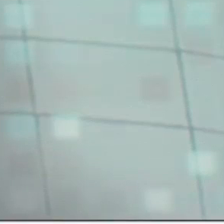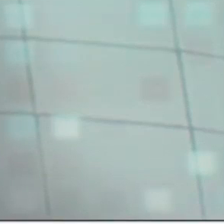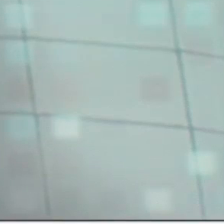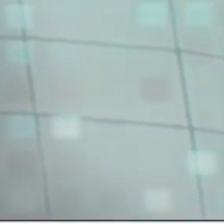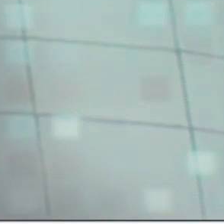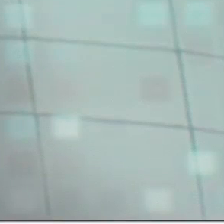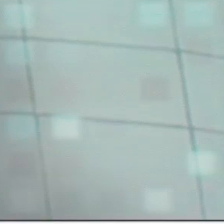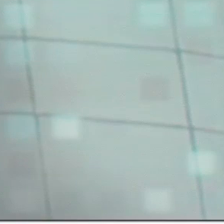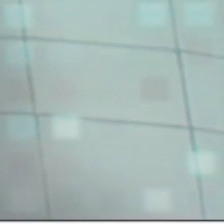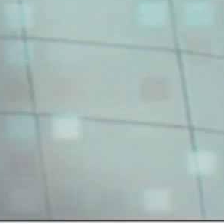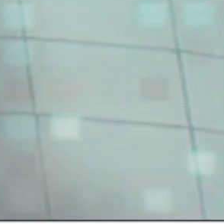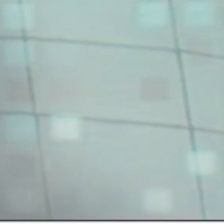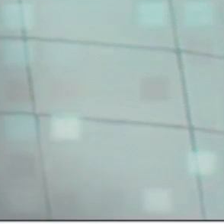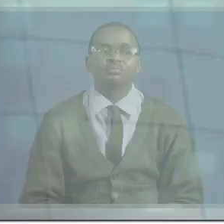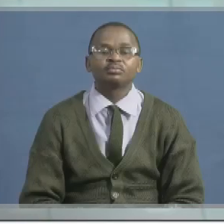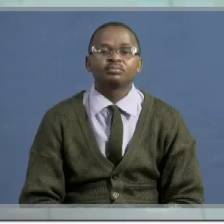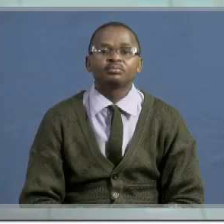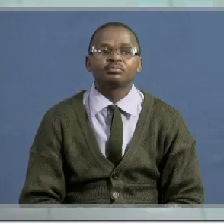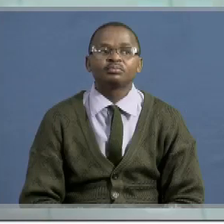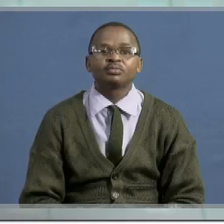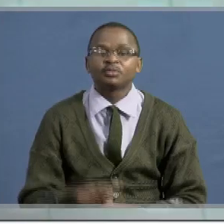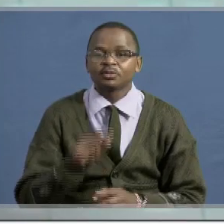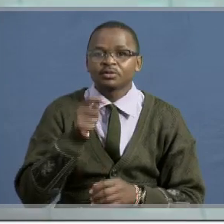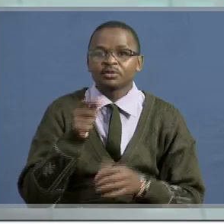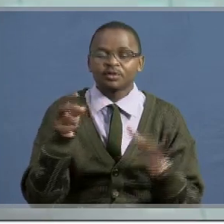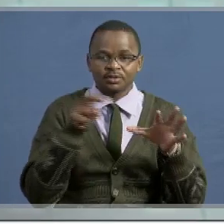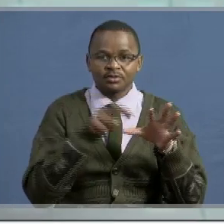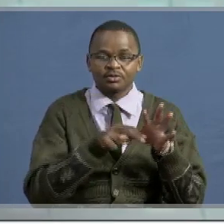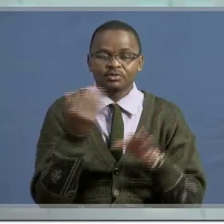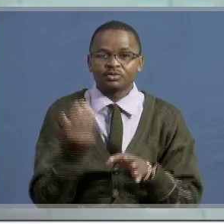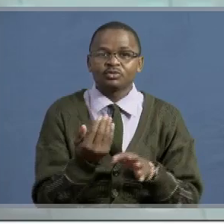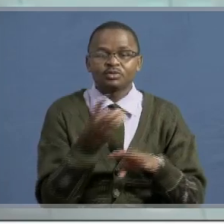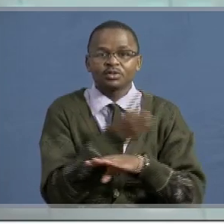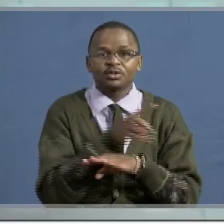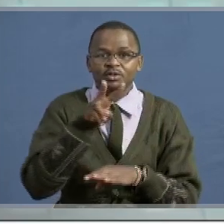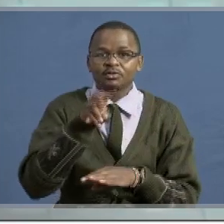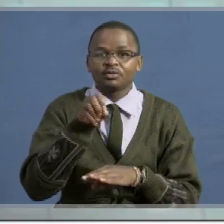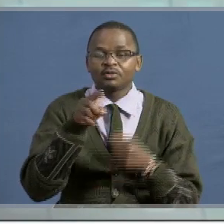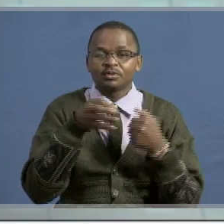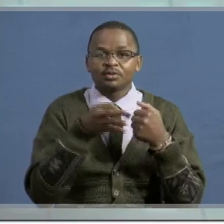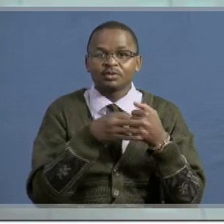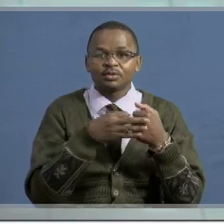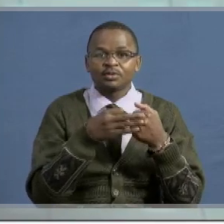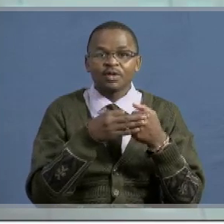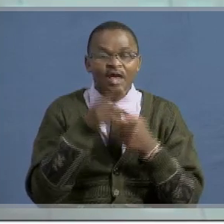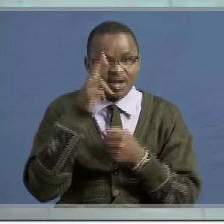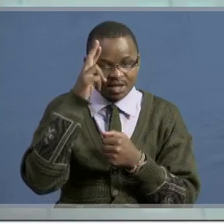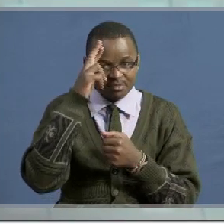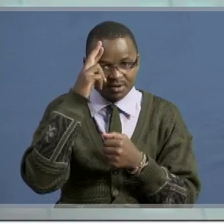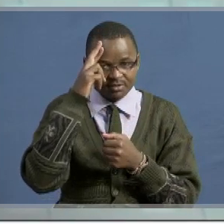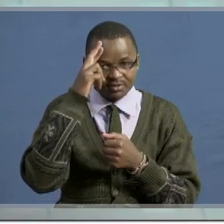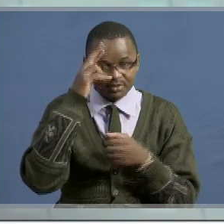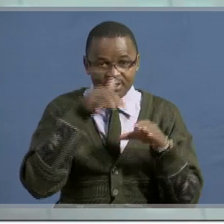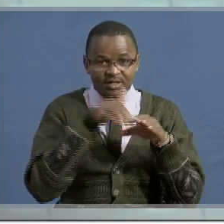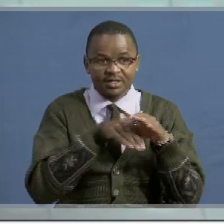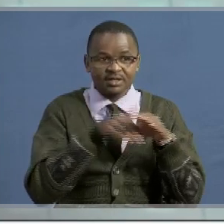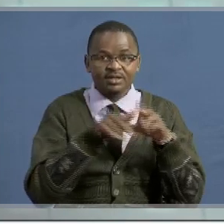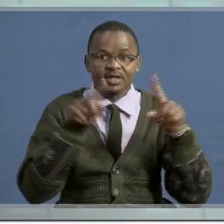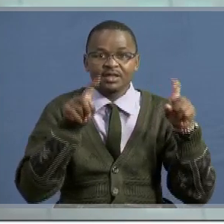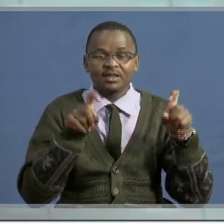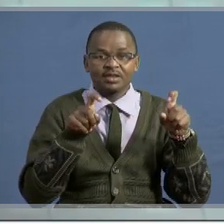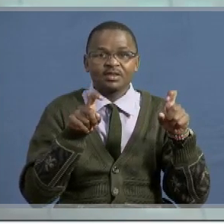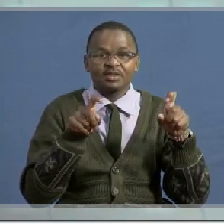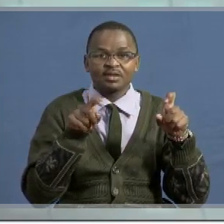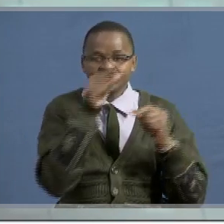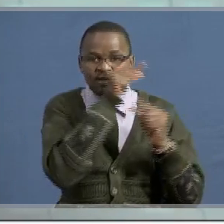Kenya joined the rest of the world in marking World Children Day 2018. The commemoration ran in the theme